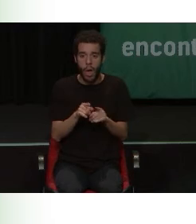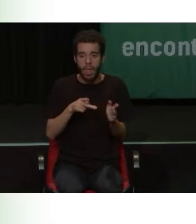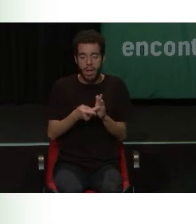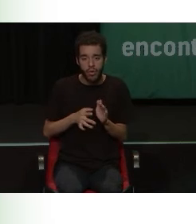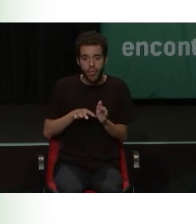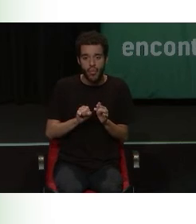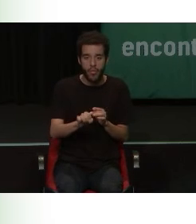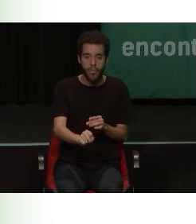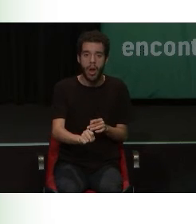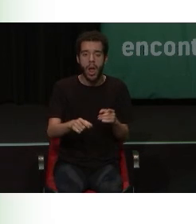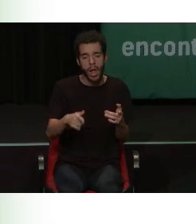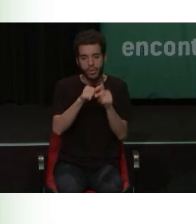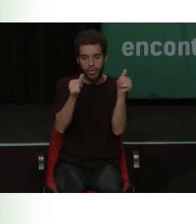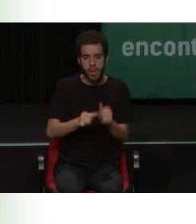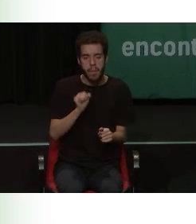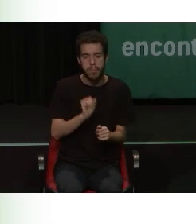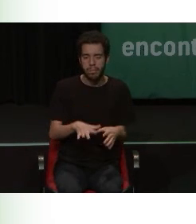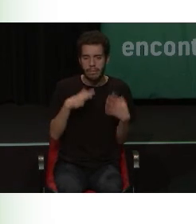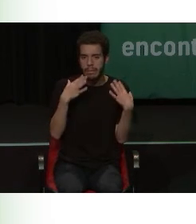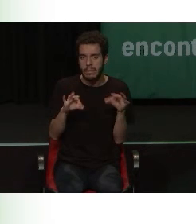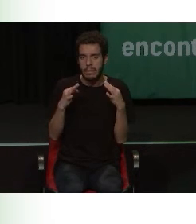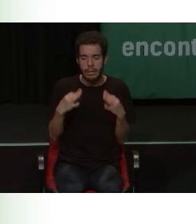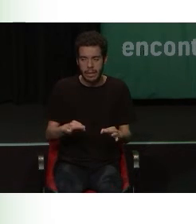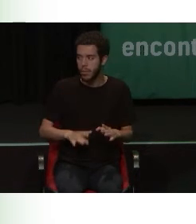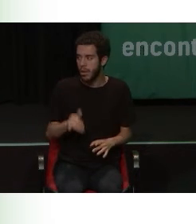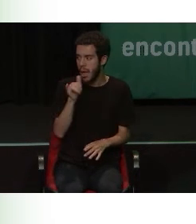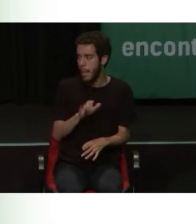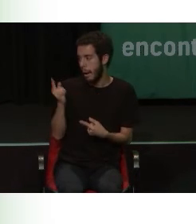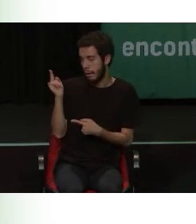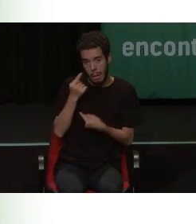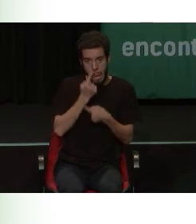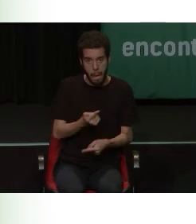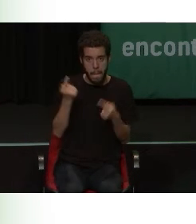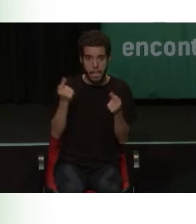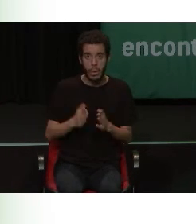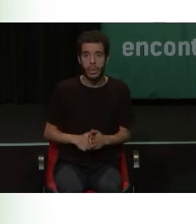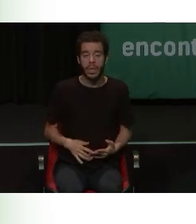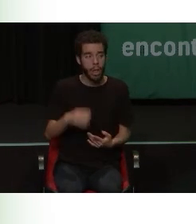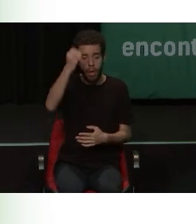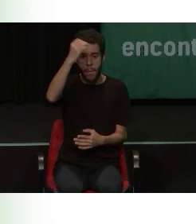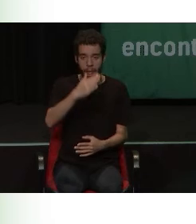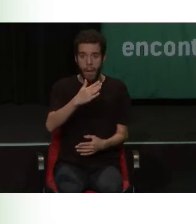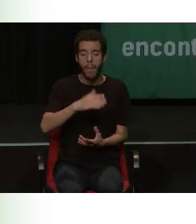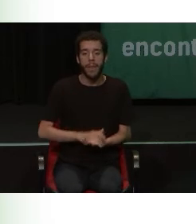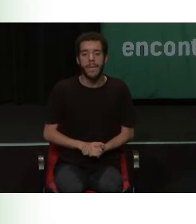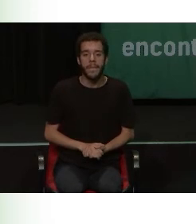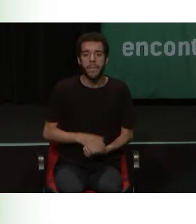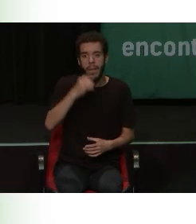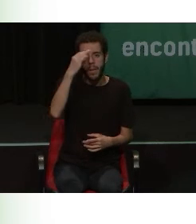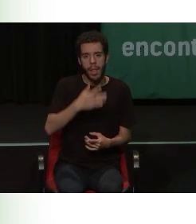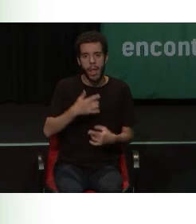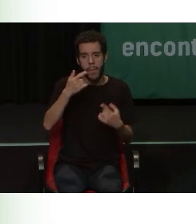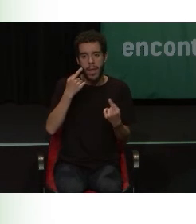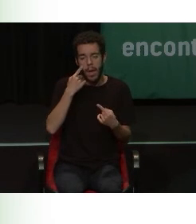metal nanoparticles. The system is extremely simple, as we can see on these pictures. There is a source of light,